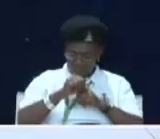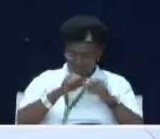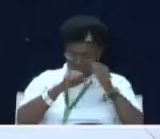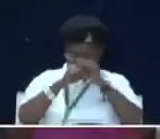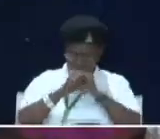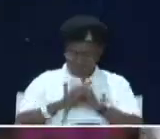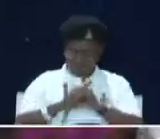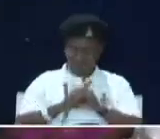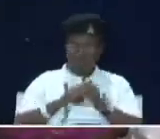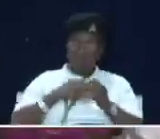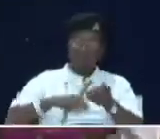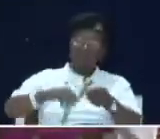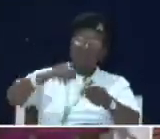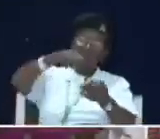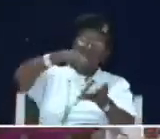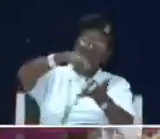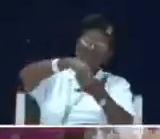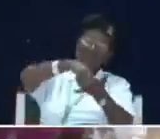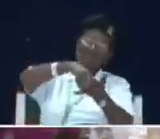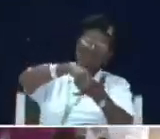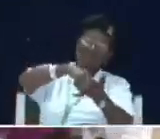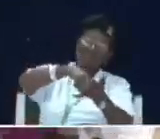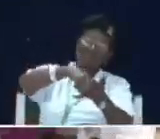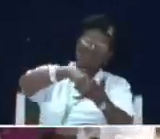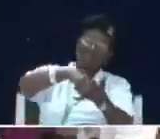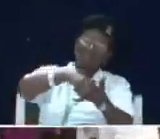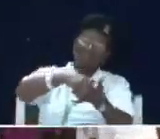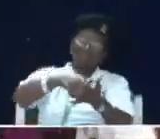I have a Father,